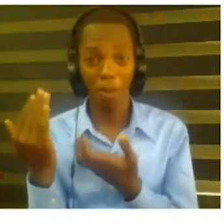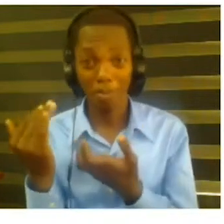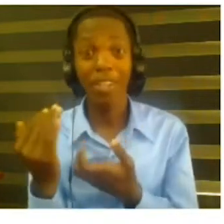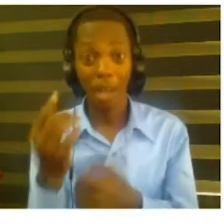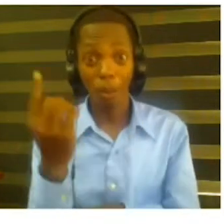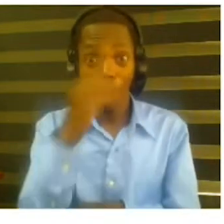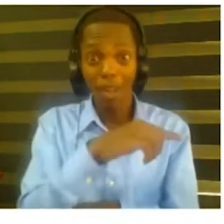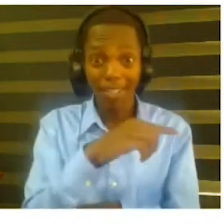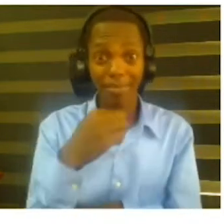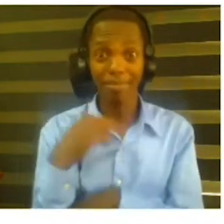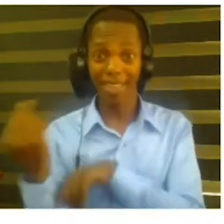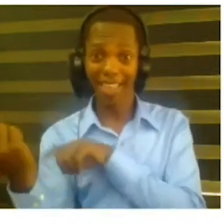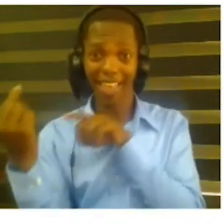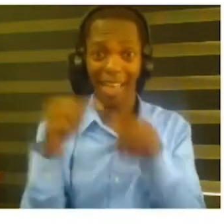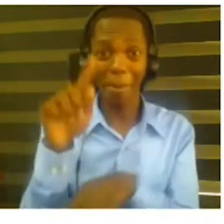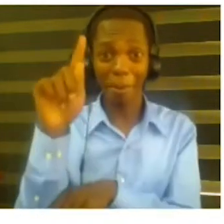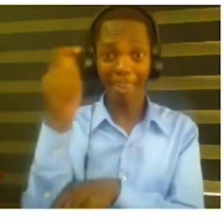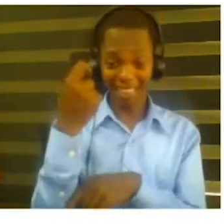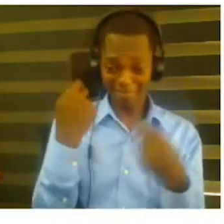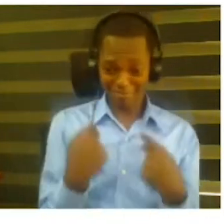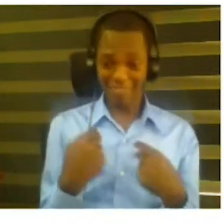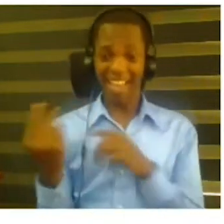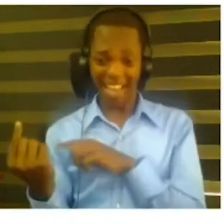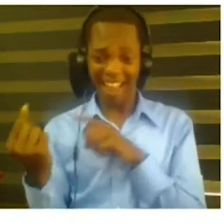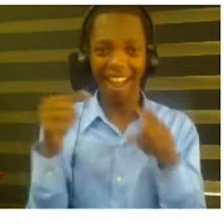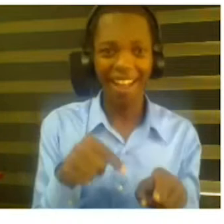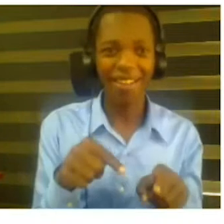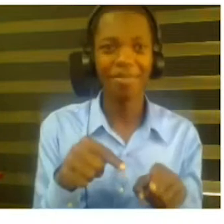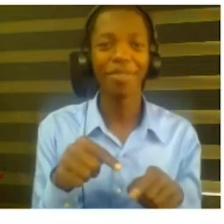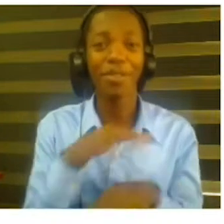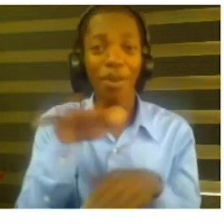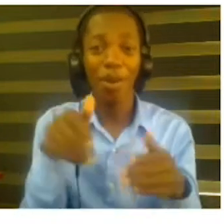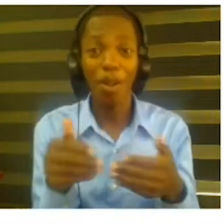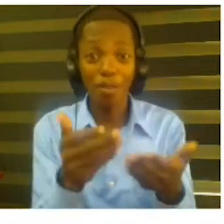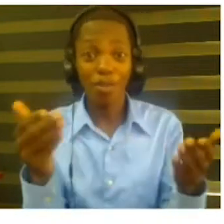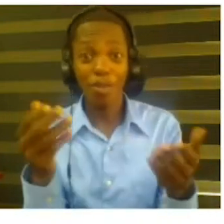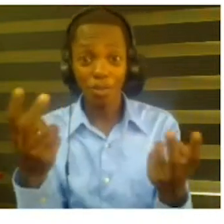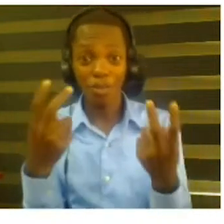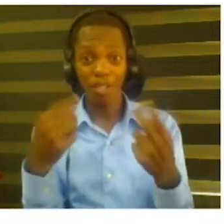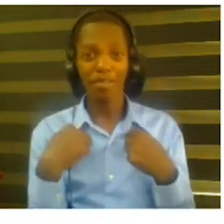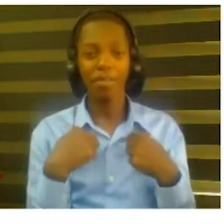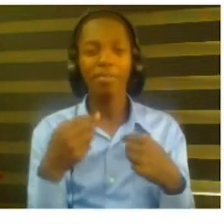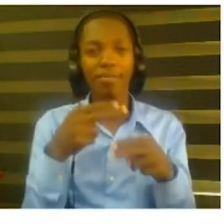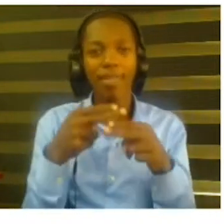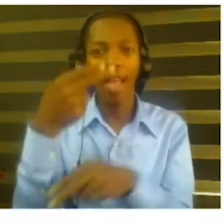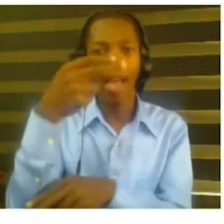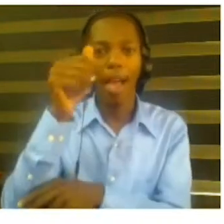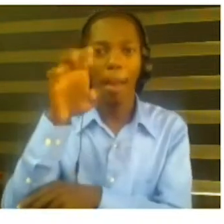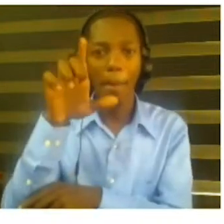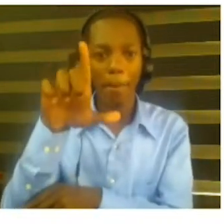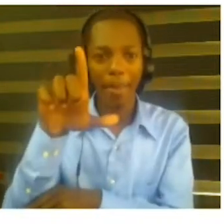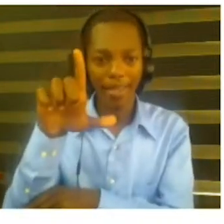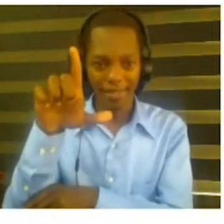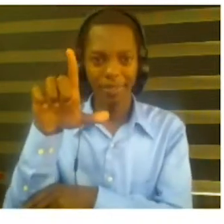in person. So for everyone watching, my name is Haben Girma. I will offer